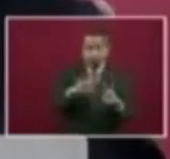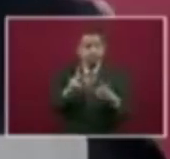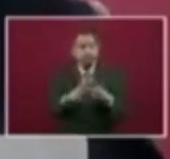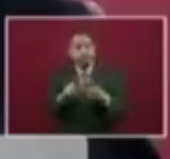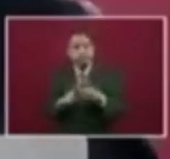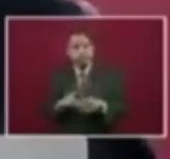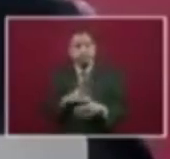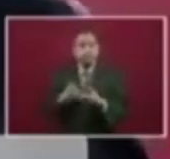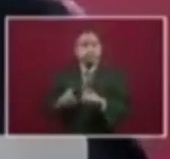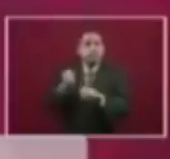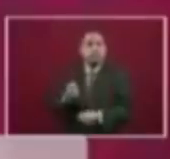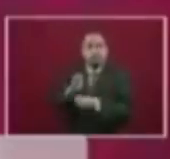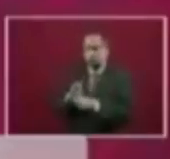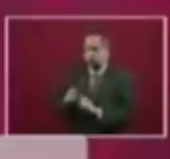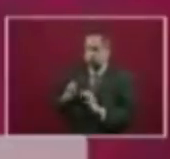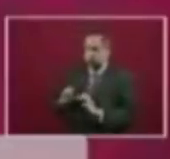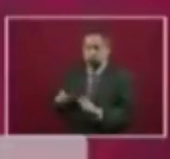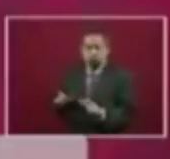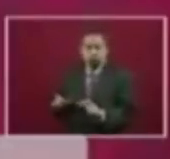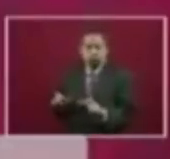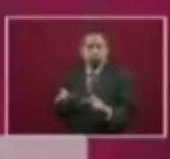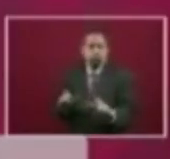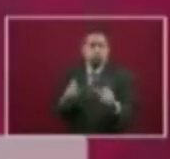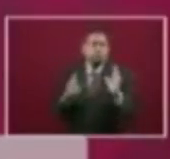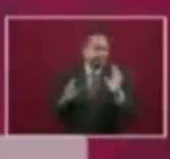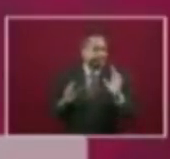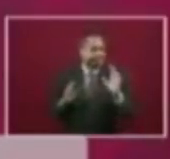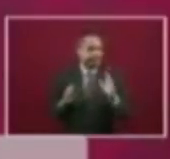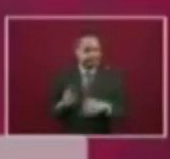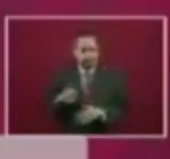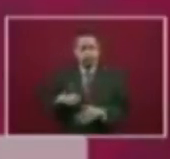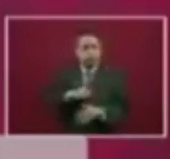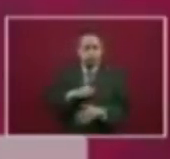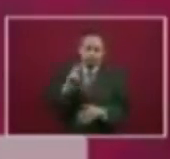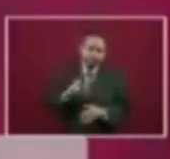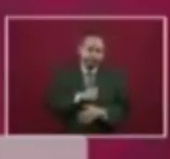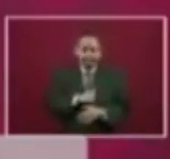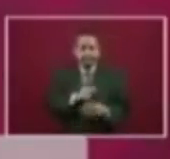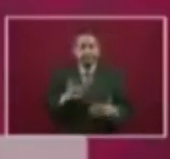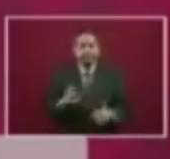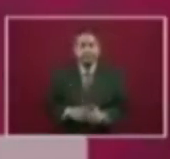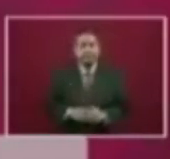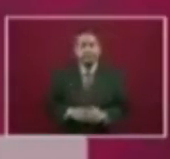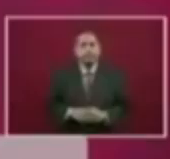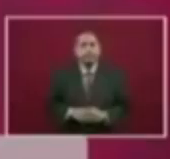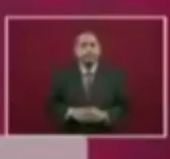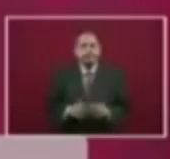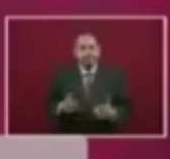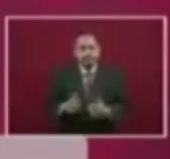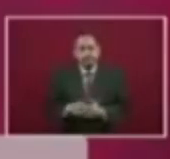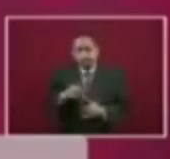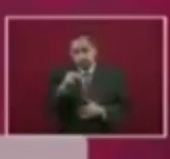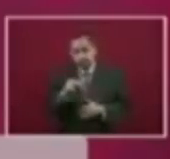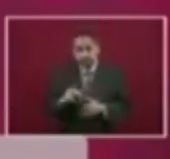legal terms, de seguridad. But because of security reasons. Nosotros, desgraciadamente, en